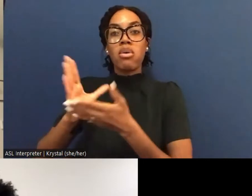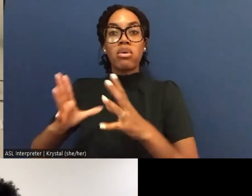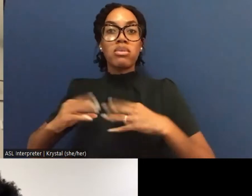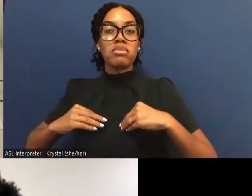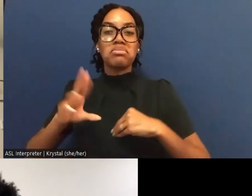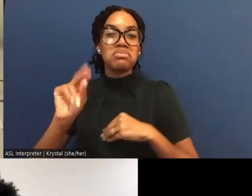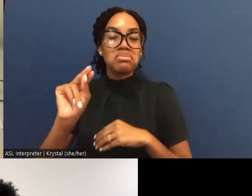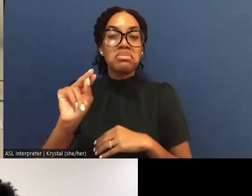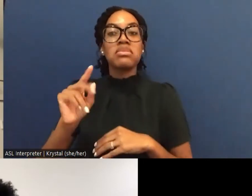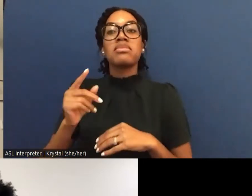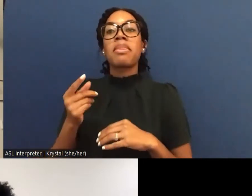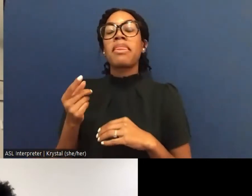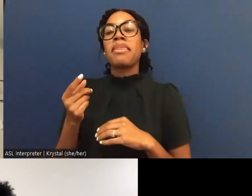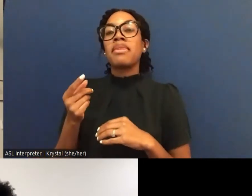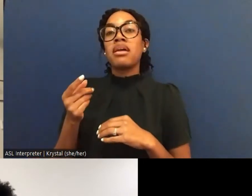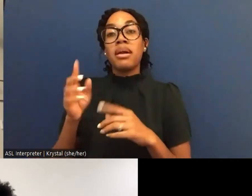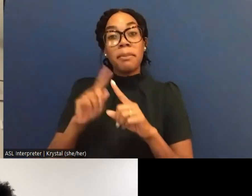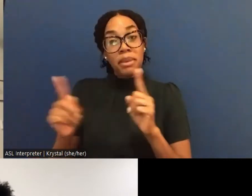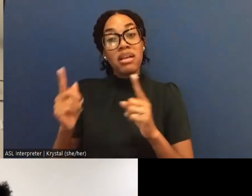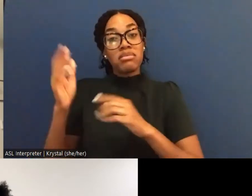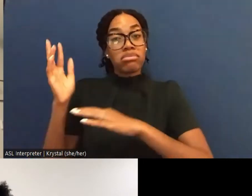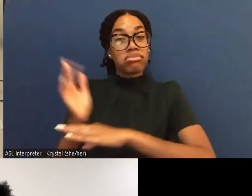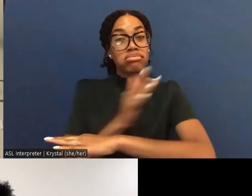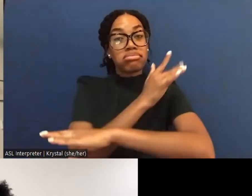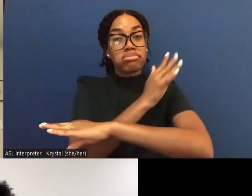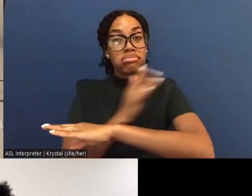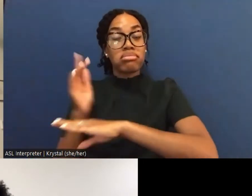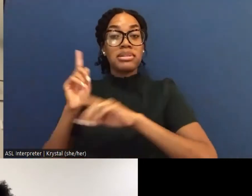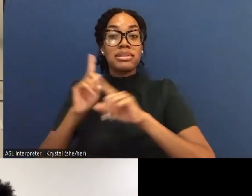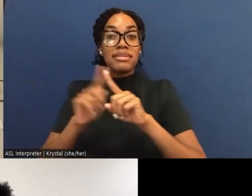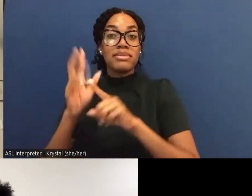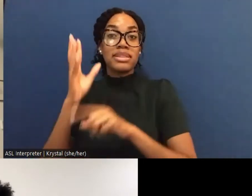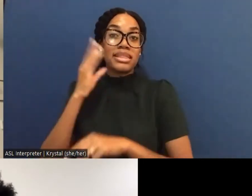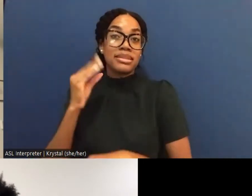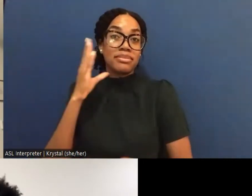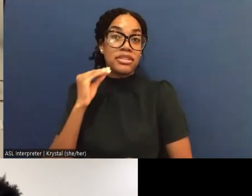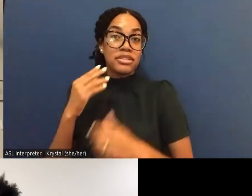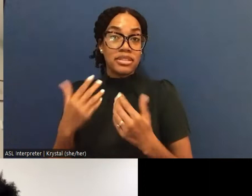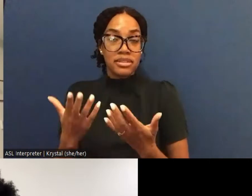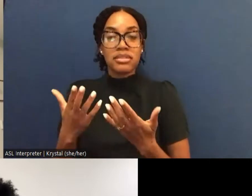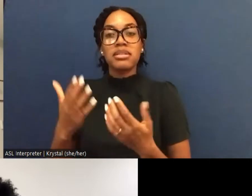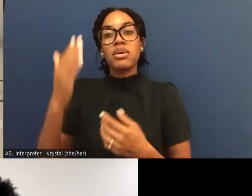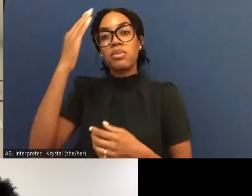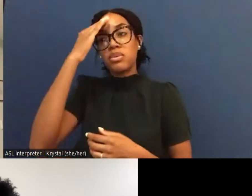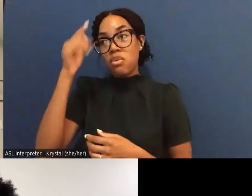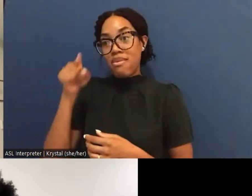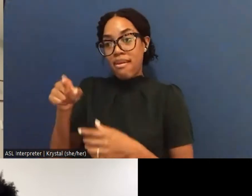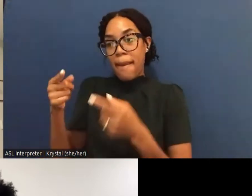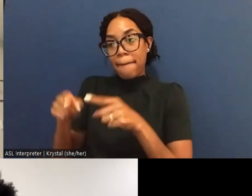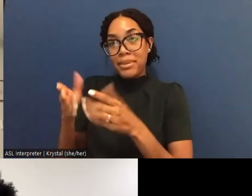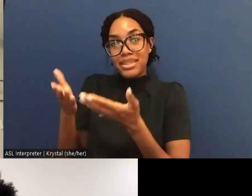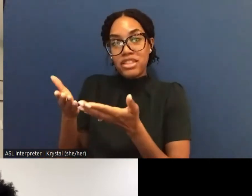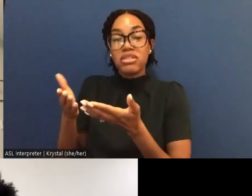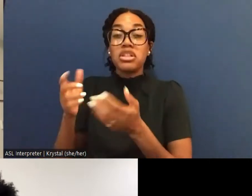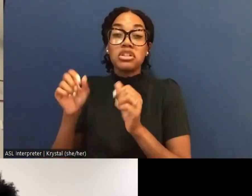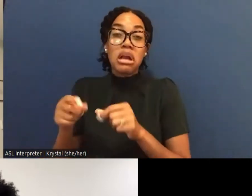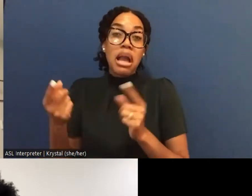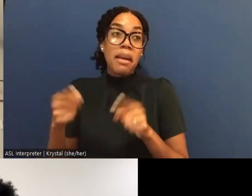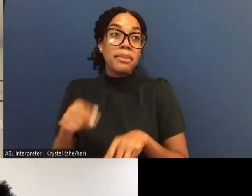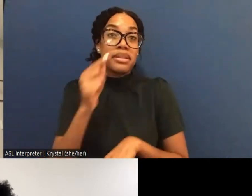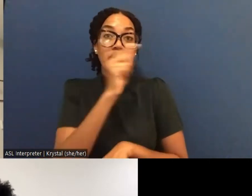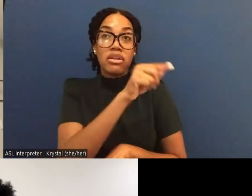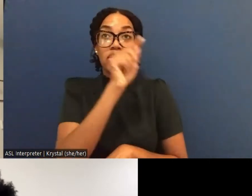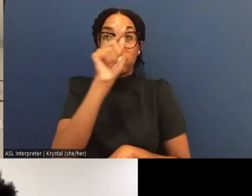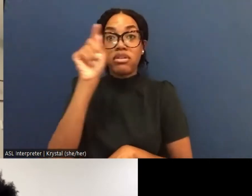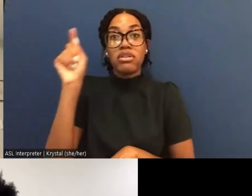different plantations. Their experiences are relative to what they know occurs in other places. And so we should take seriously, I think, the way